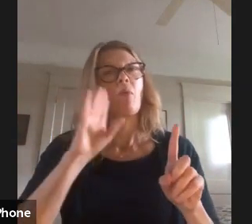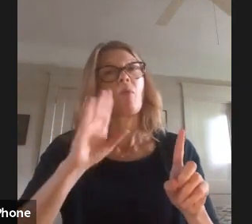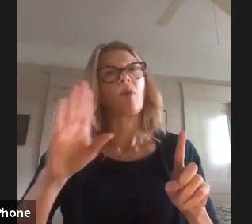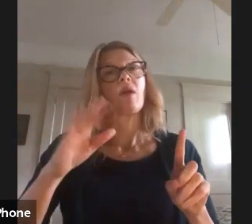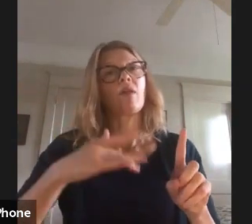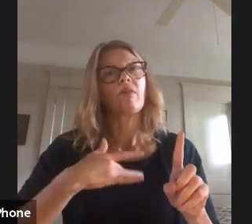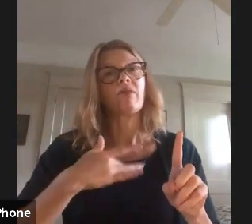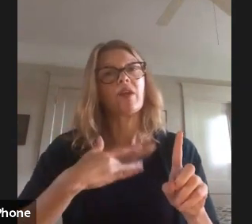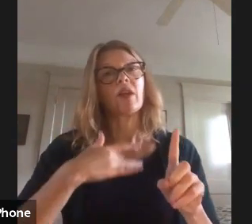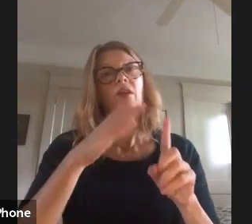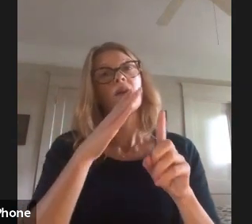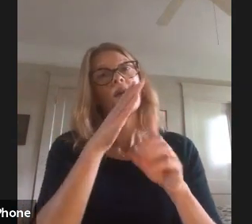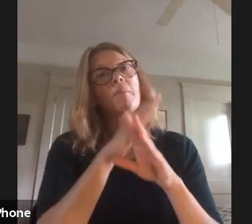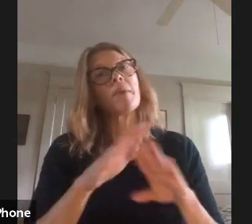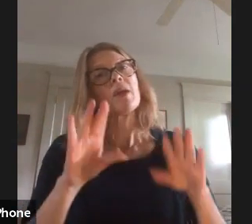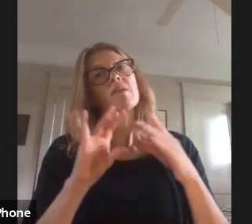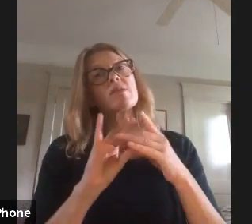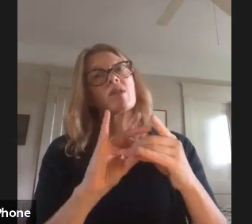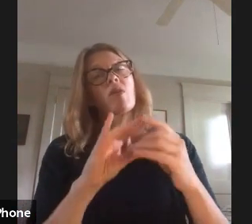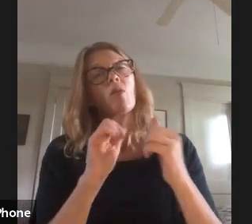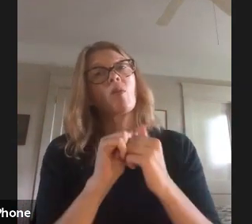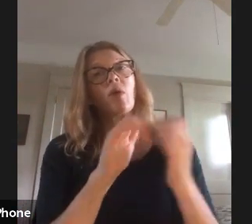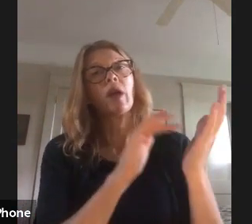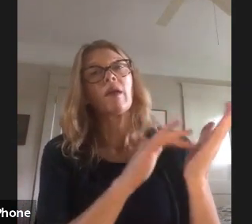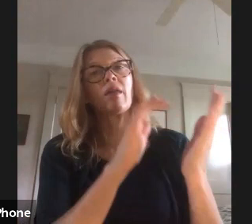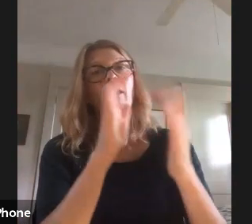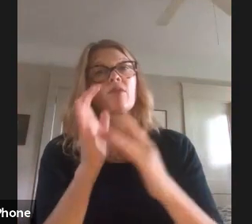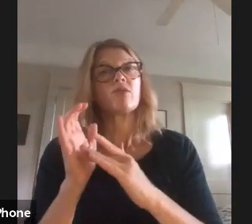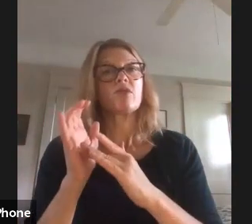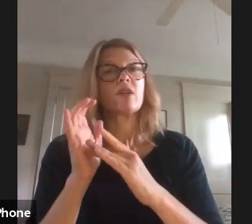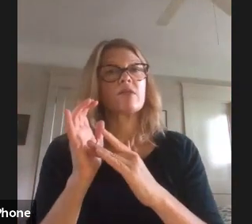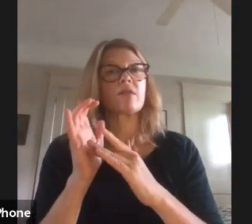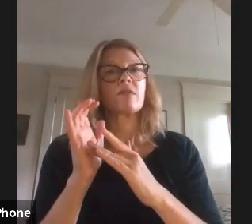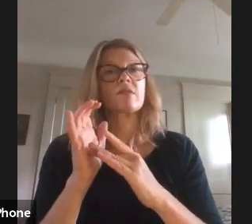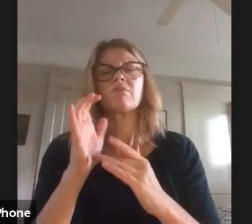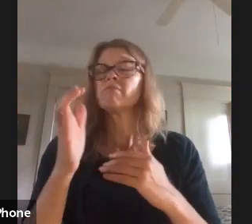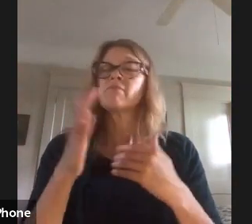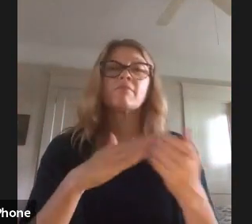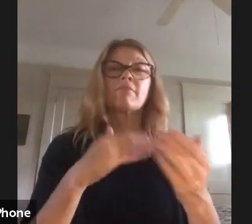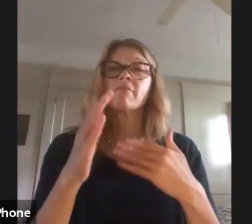have Jesus. In light or darkness,